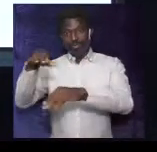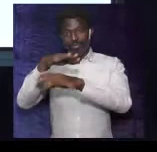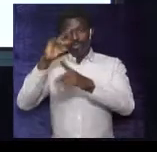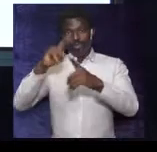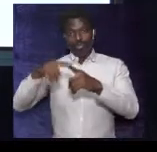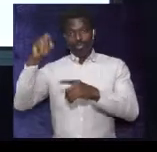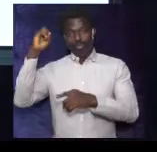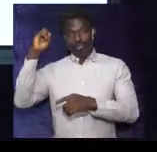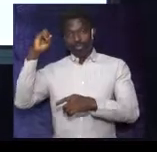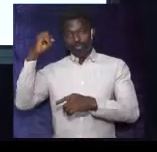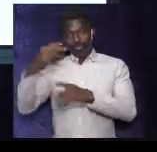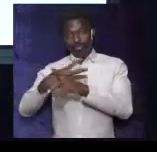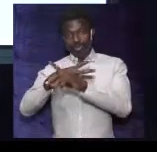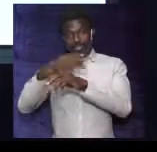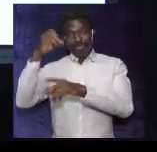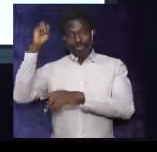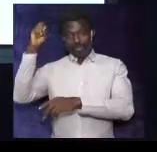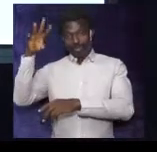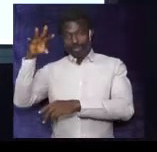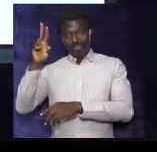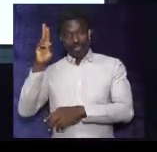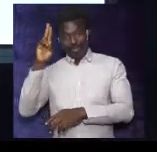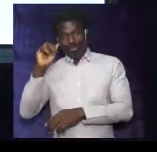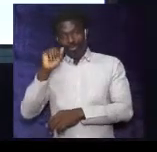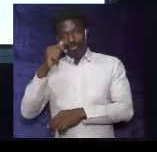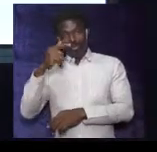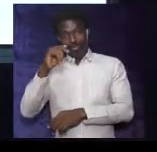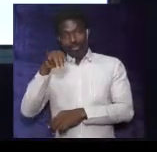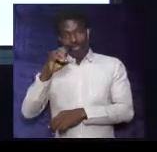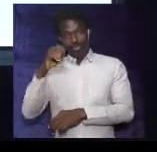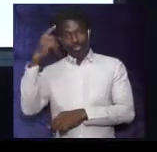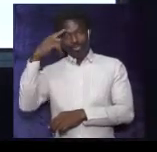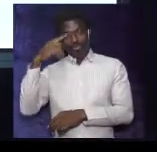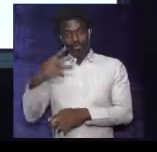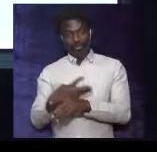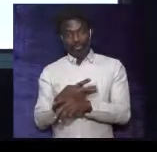mathematician, Uncle Agbaje, for your mathematics lesson. Well